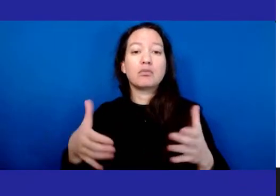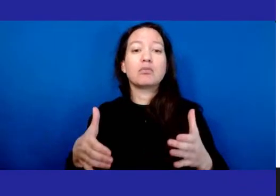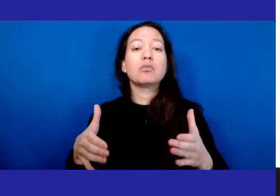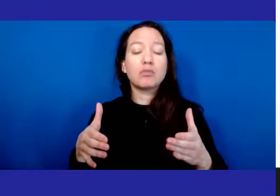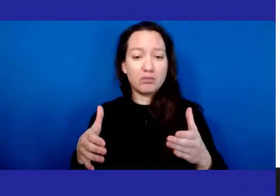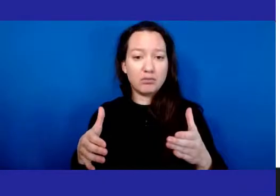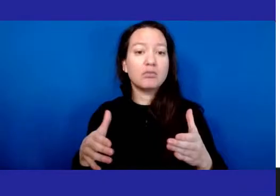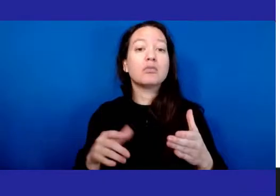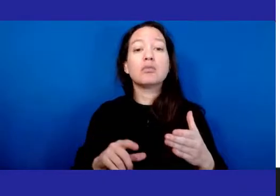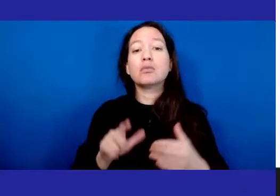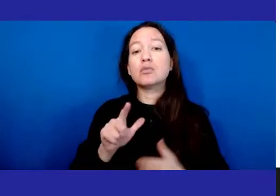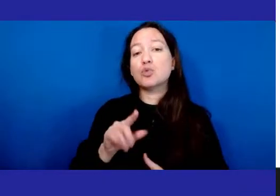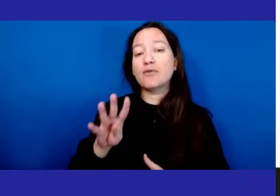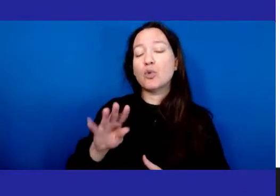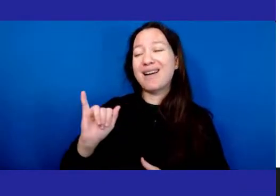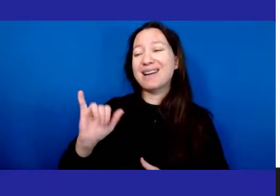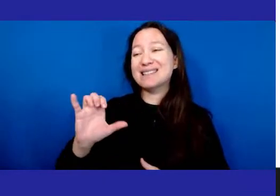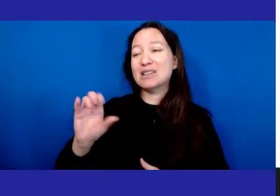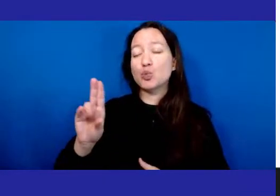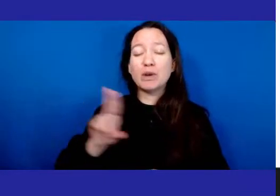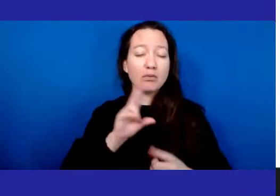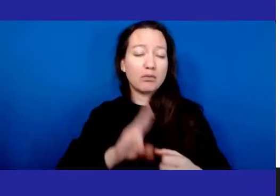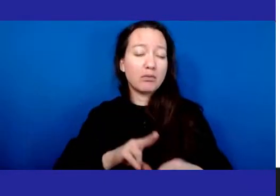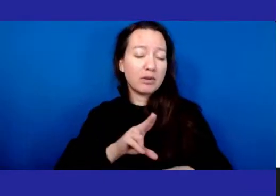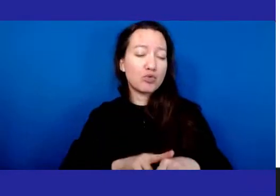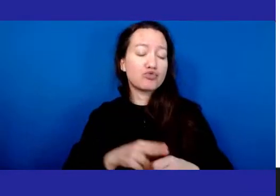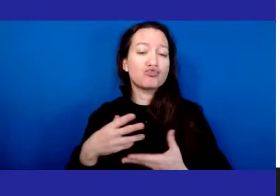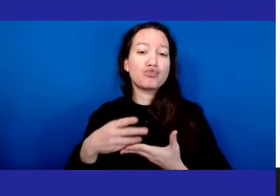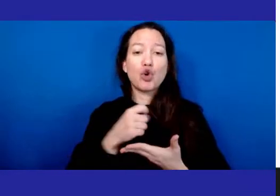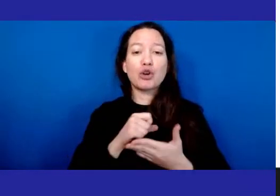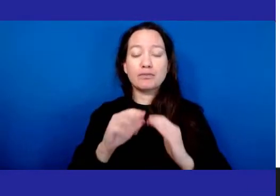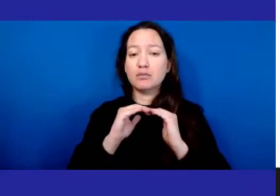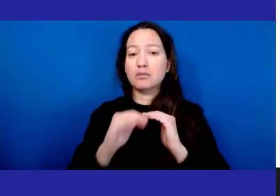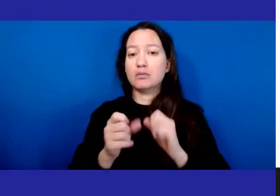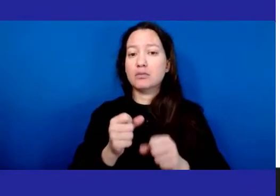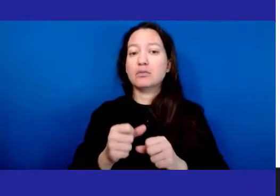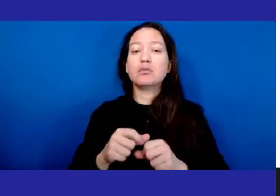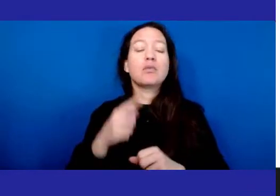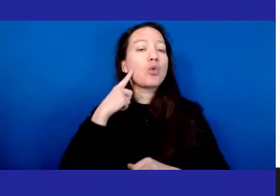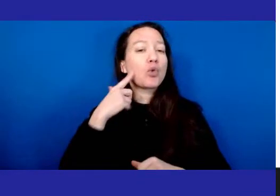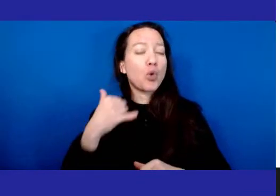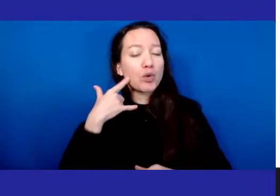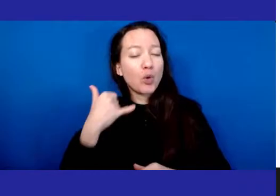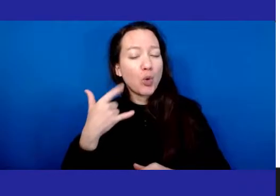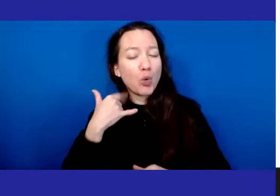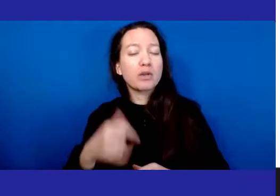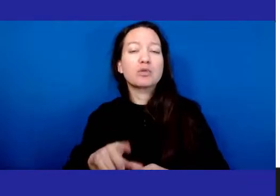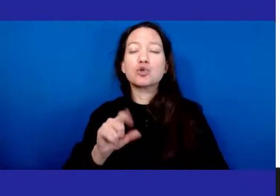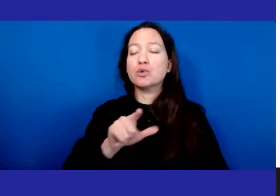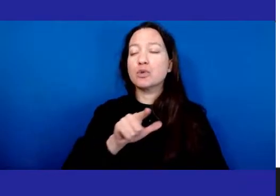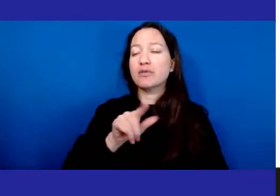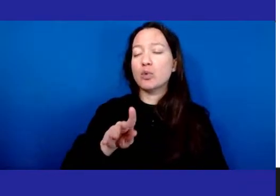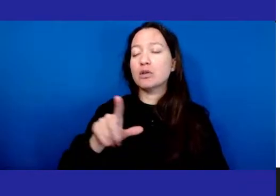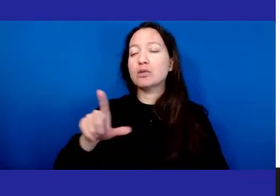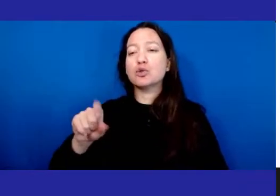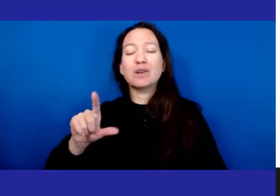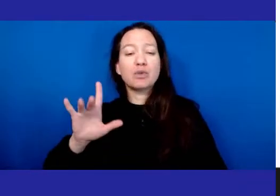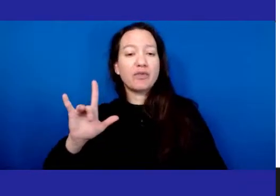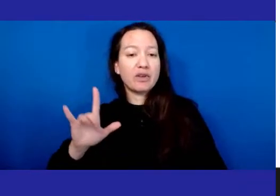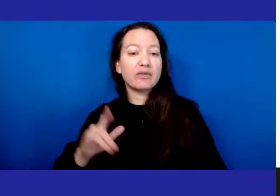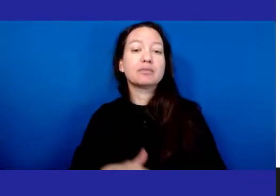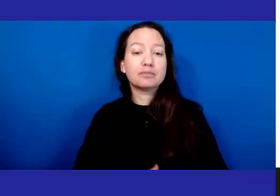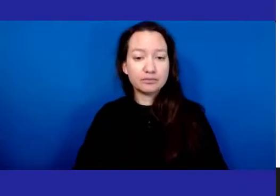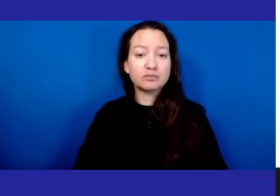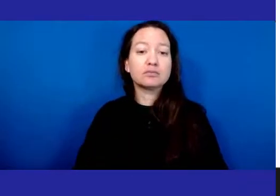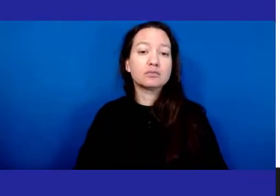only 24 ICUs nationally to earn consecutive gold level awards in 2024 and 2025, and just 1